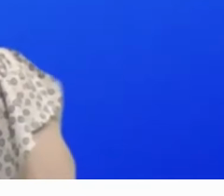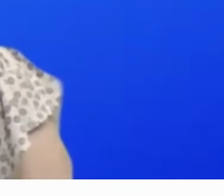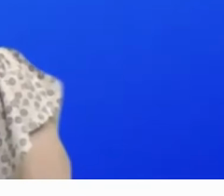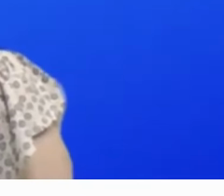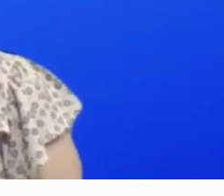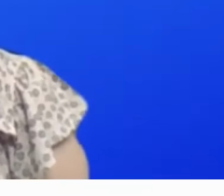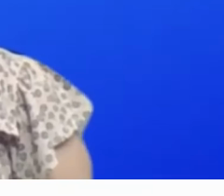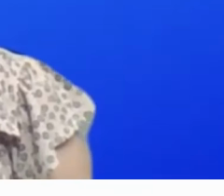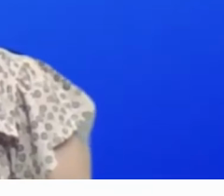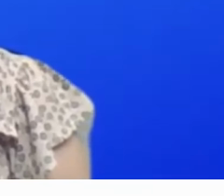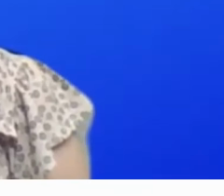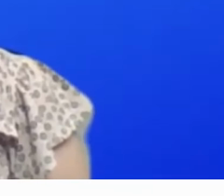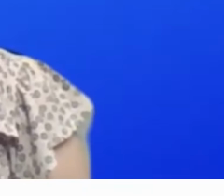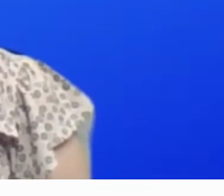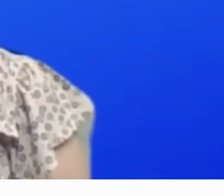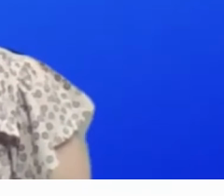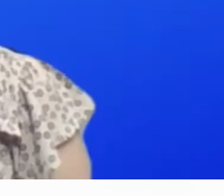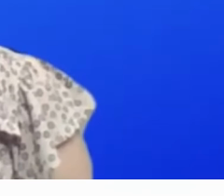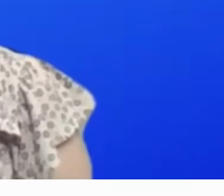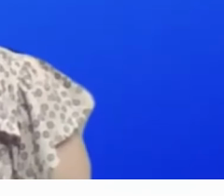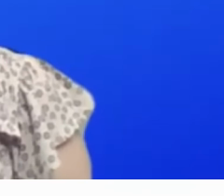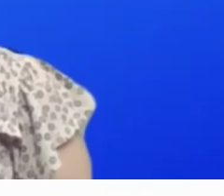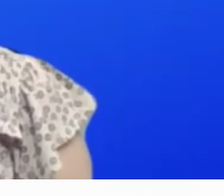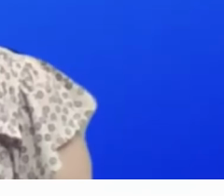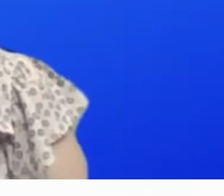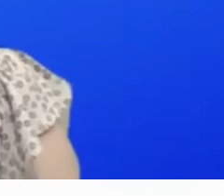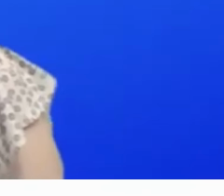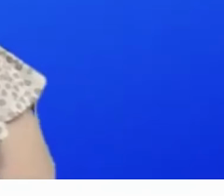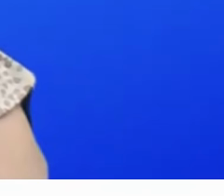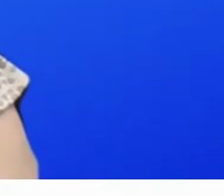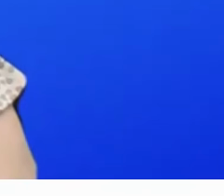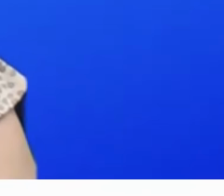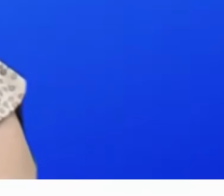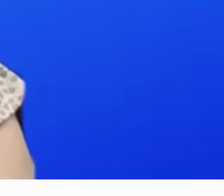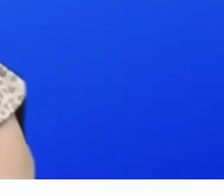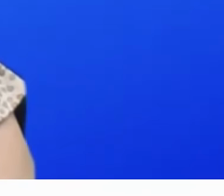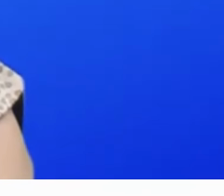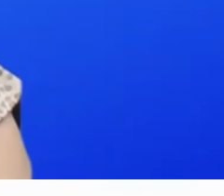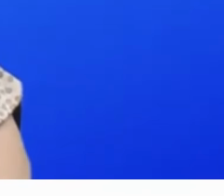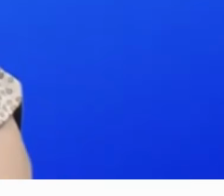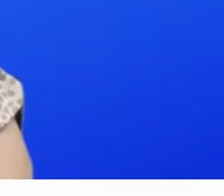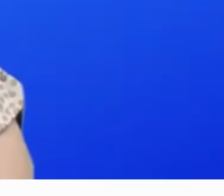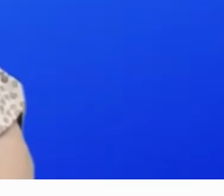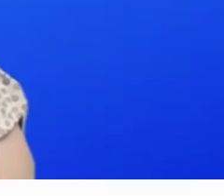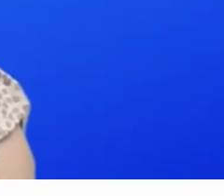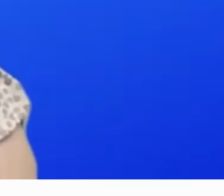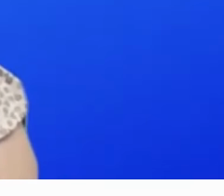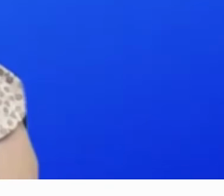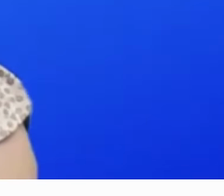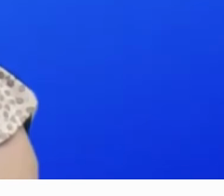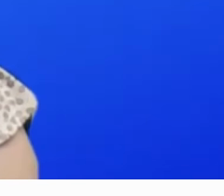tablets. We also had our assistive technology grant. So we have a lending library within